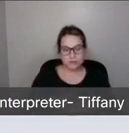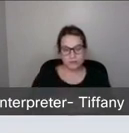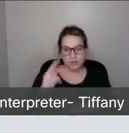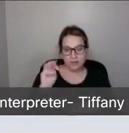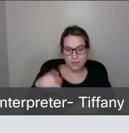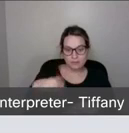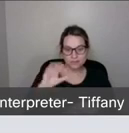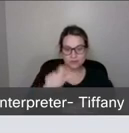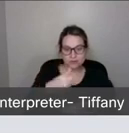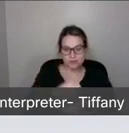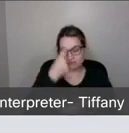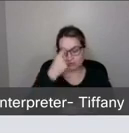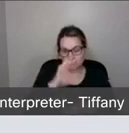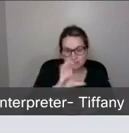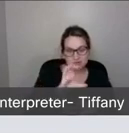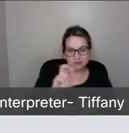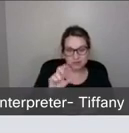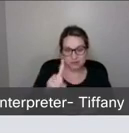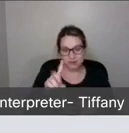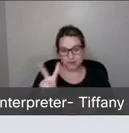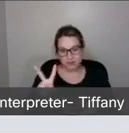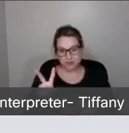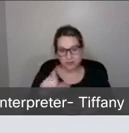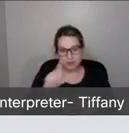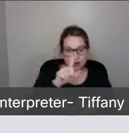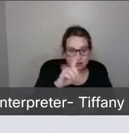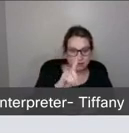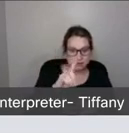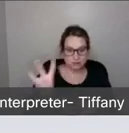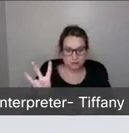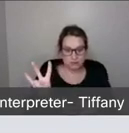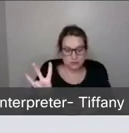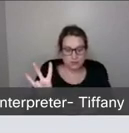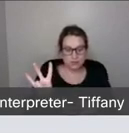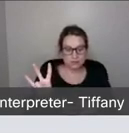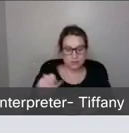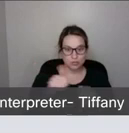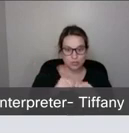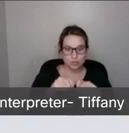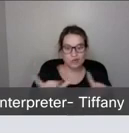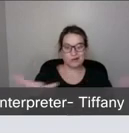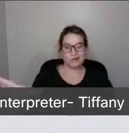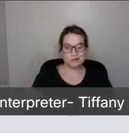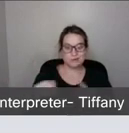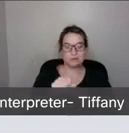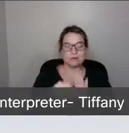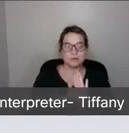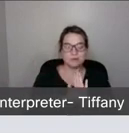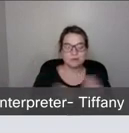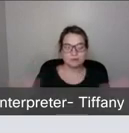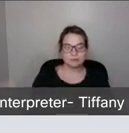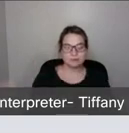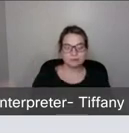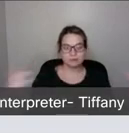drafted for both CD2 and LD7 reach across the state to merge us